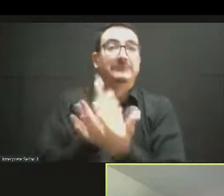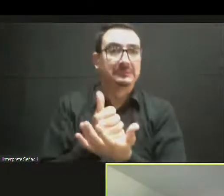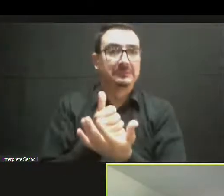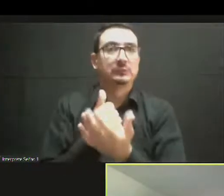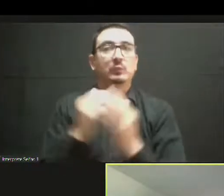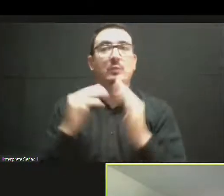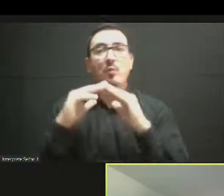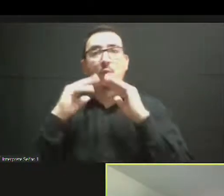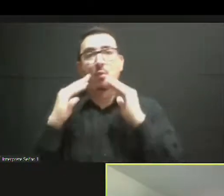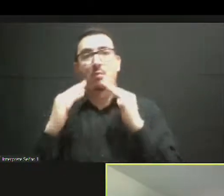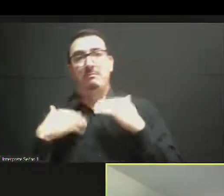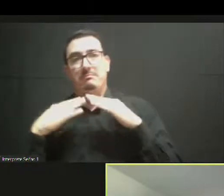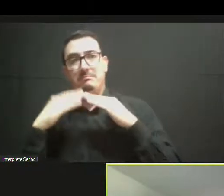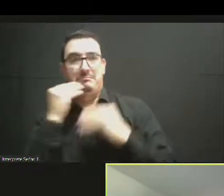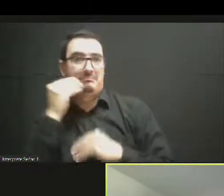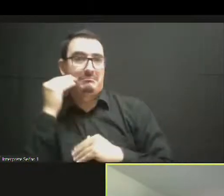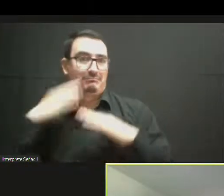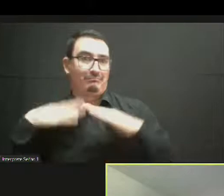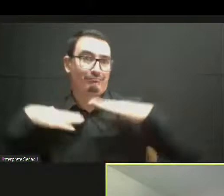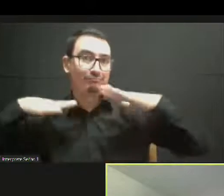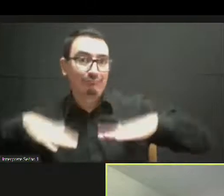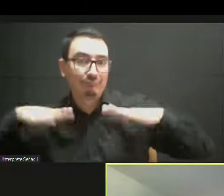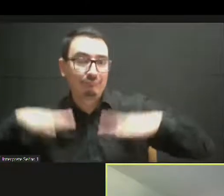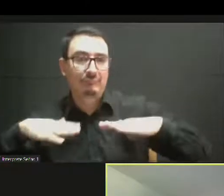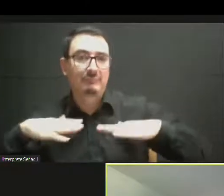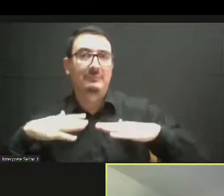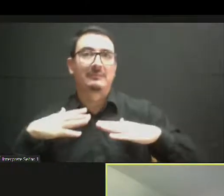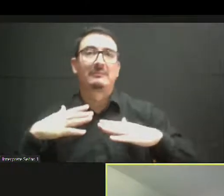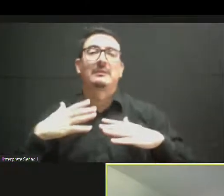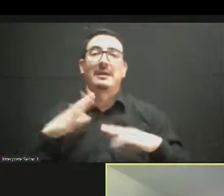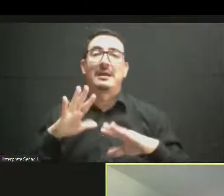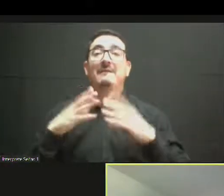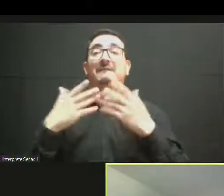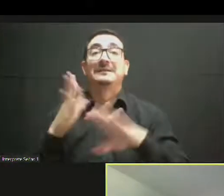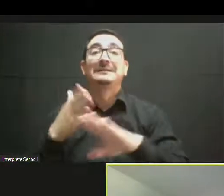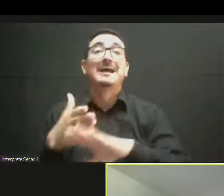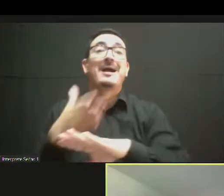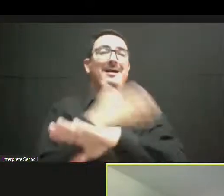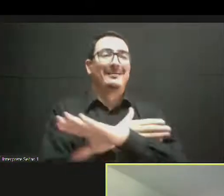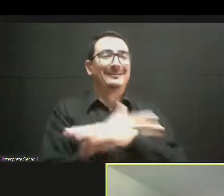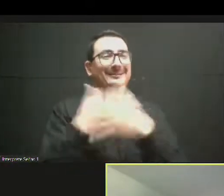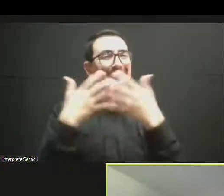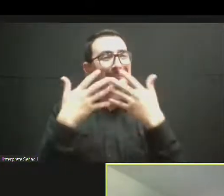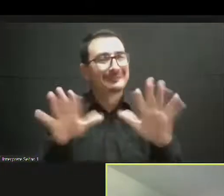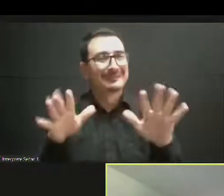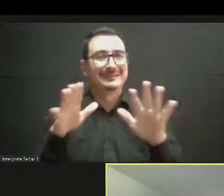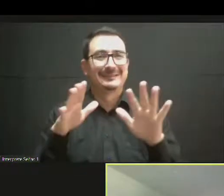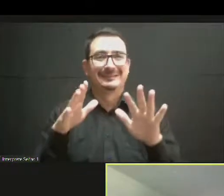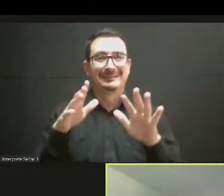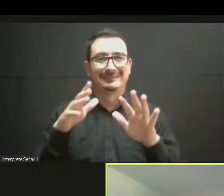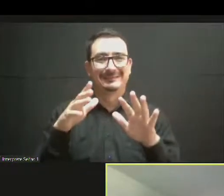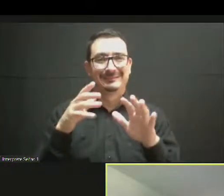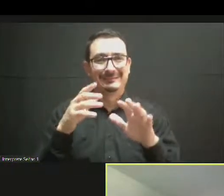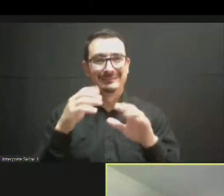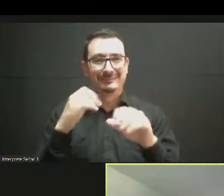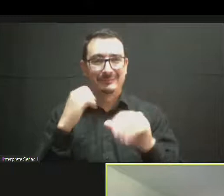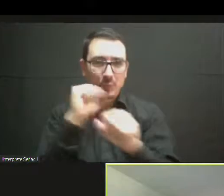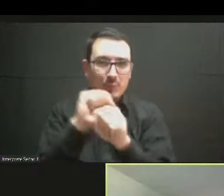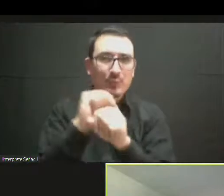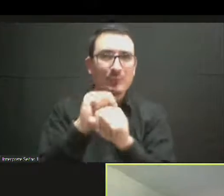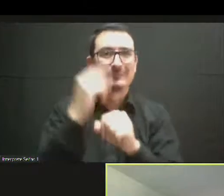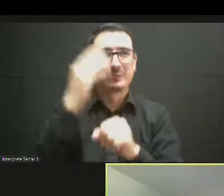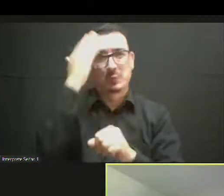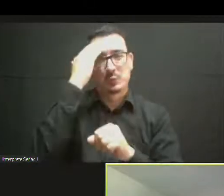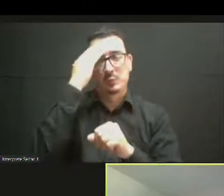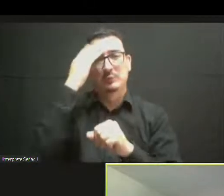stable, resilient location where they're actually expecting to continue to grow and actually balance this risk that they have